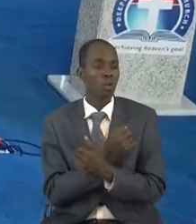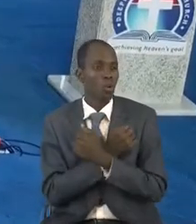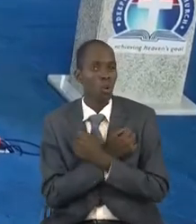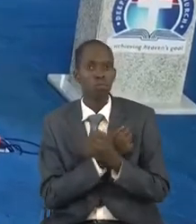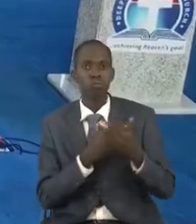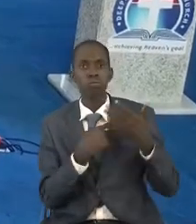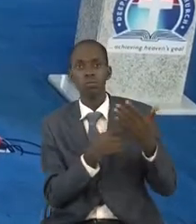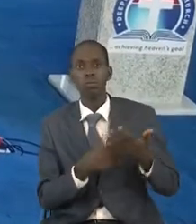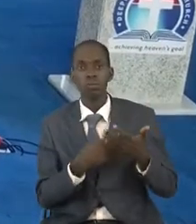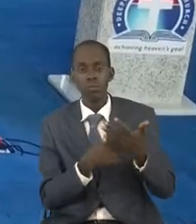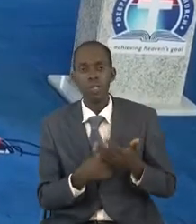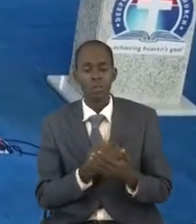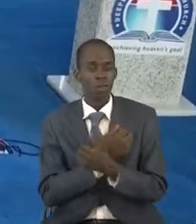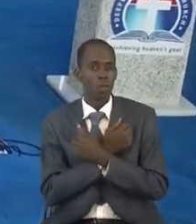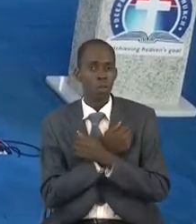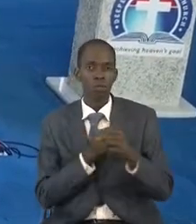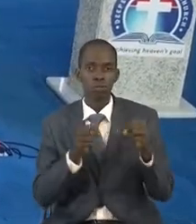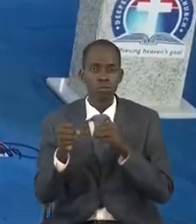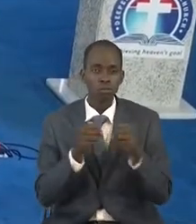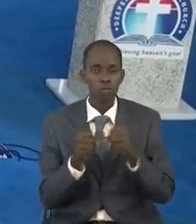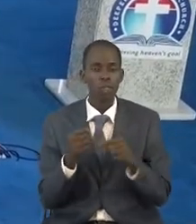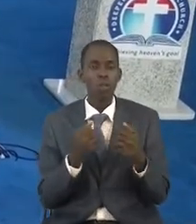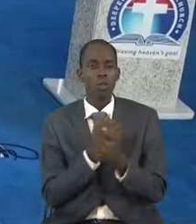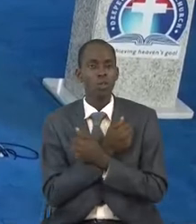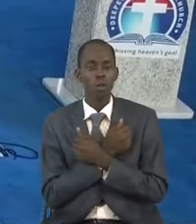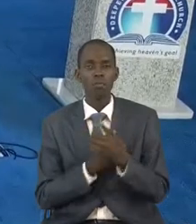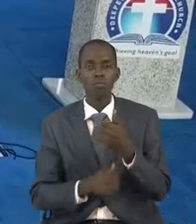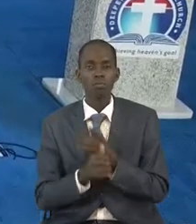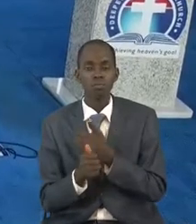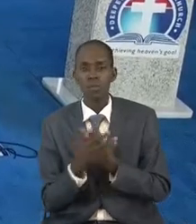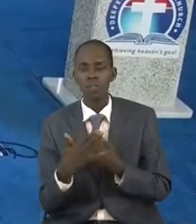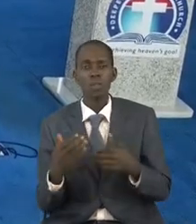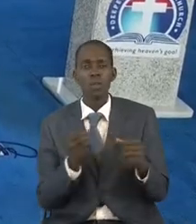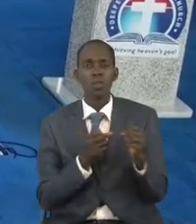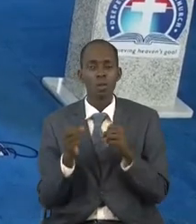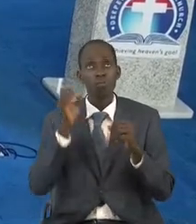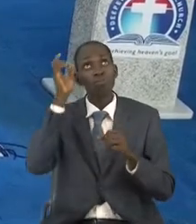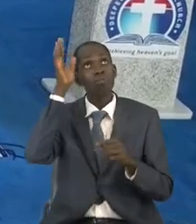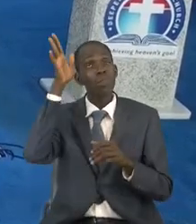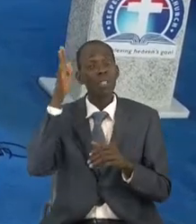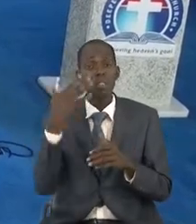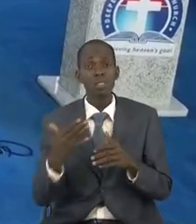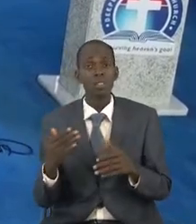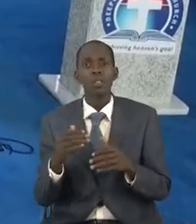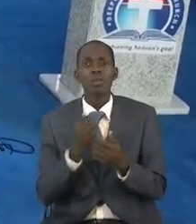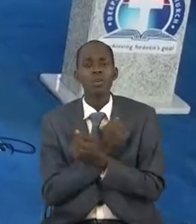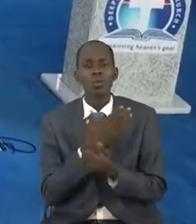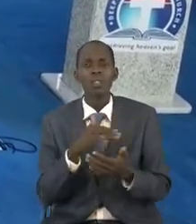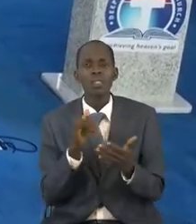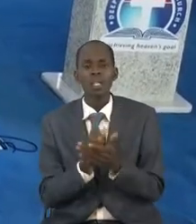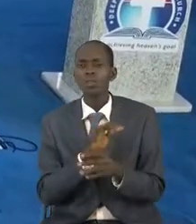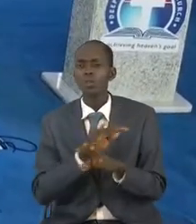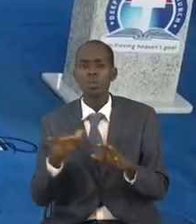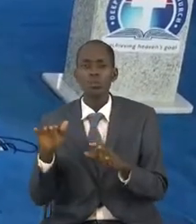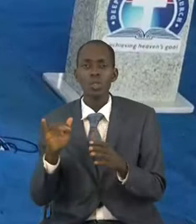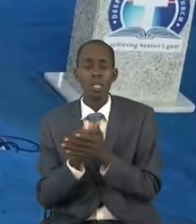love violence and they love a thing that will not bring peace, only commotion, they will